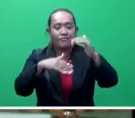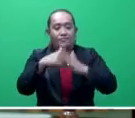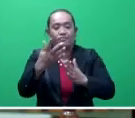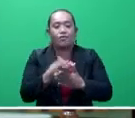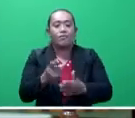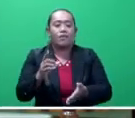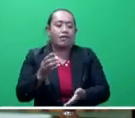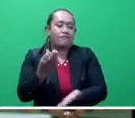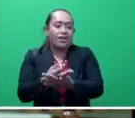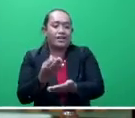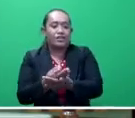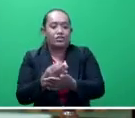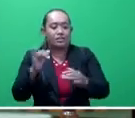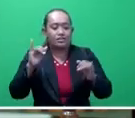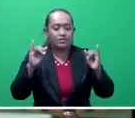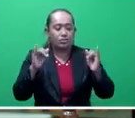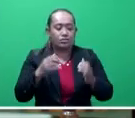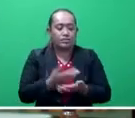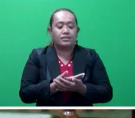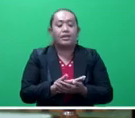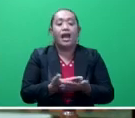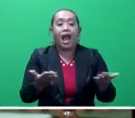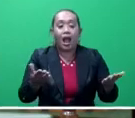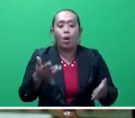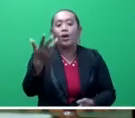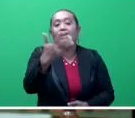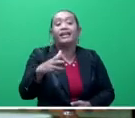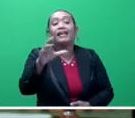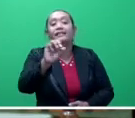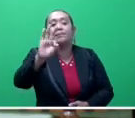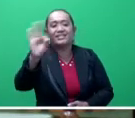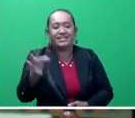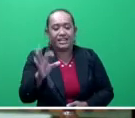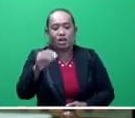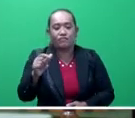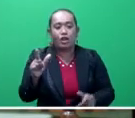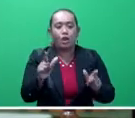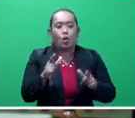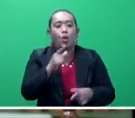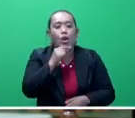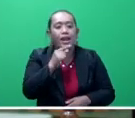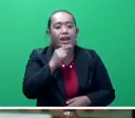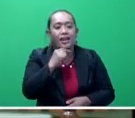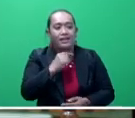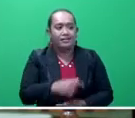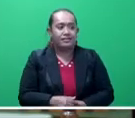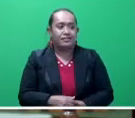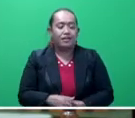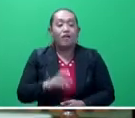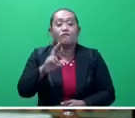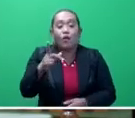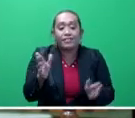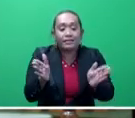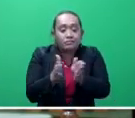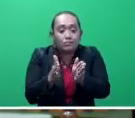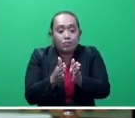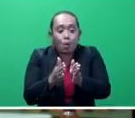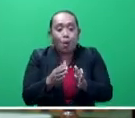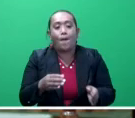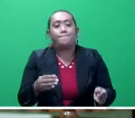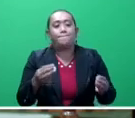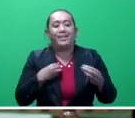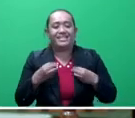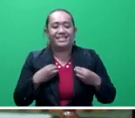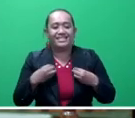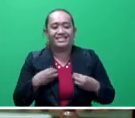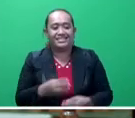institutions, government will guarantee 90% of the loan for the micro businesses through the RBF scheme, 85%